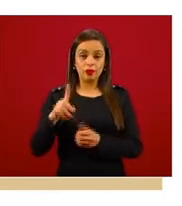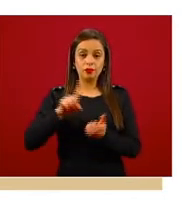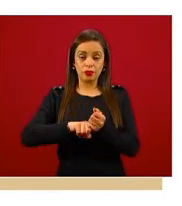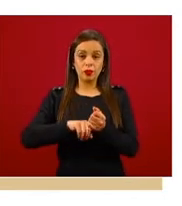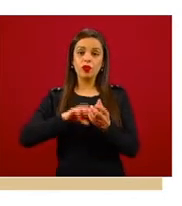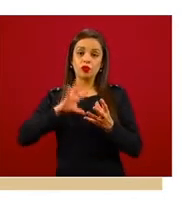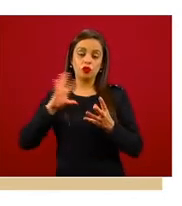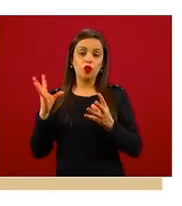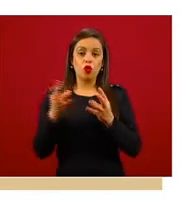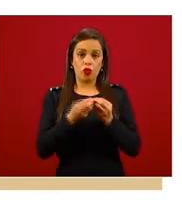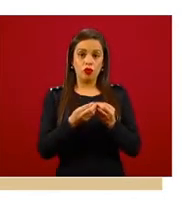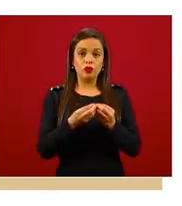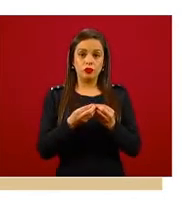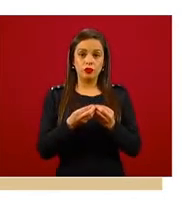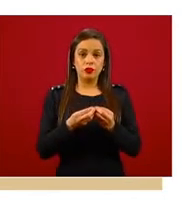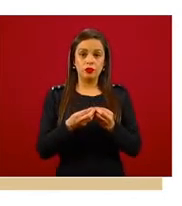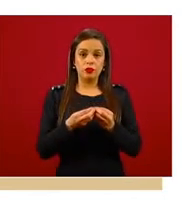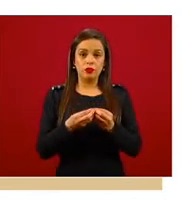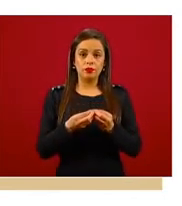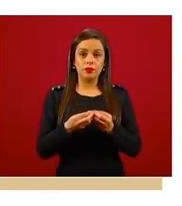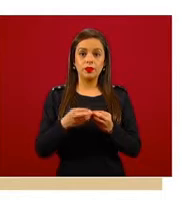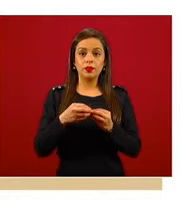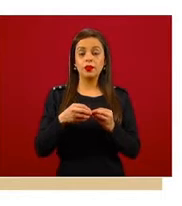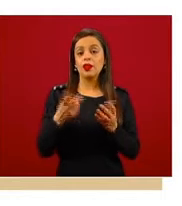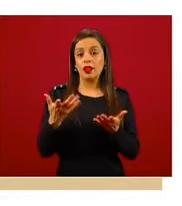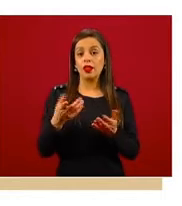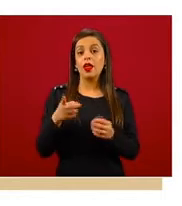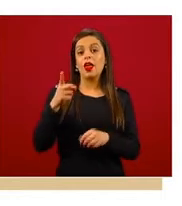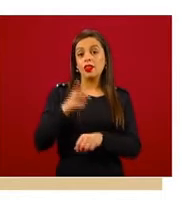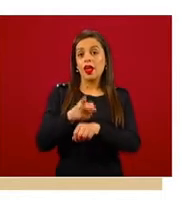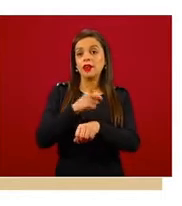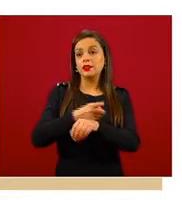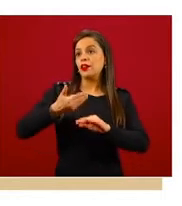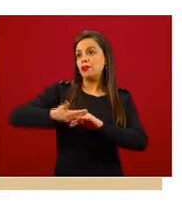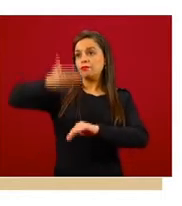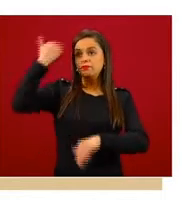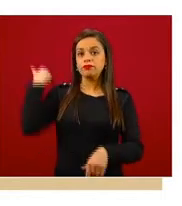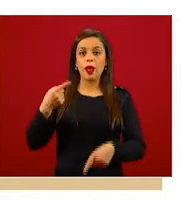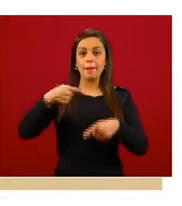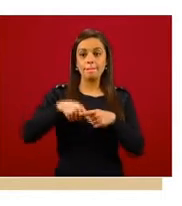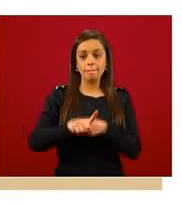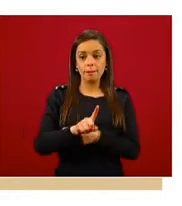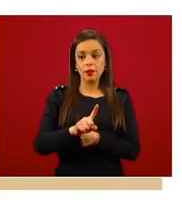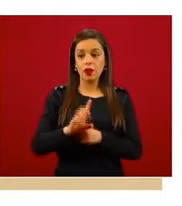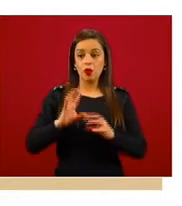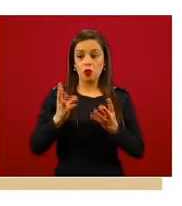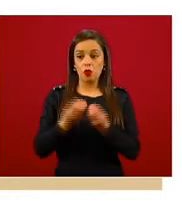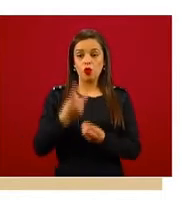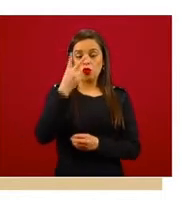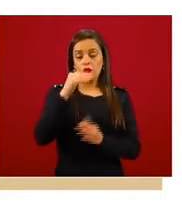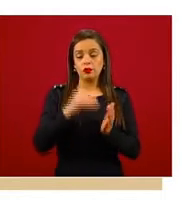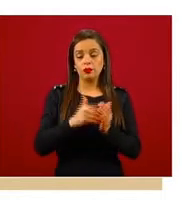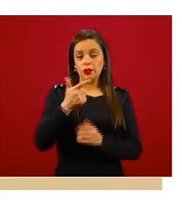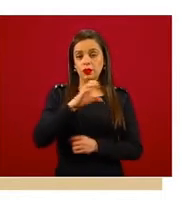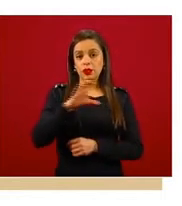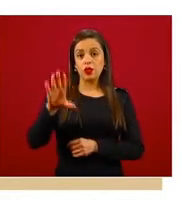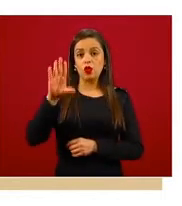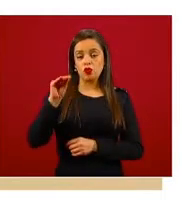a fourth out of our total for those who have been working since the pandemic began, and they